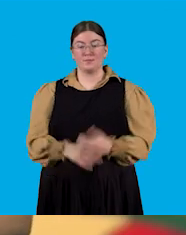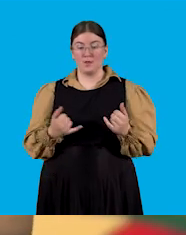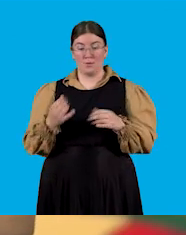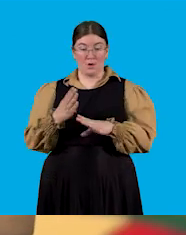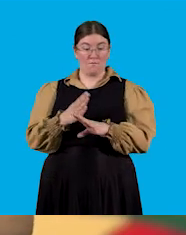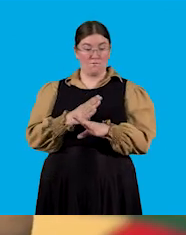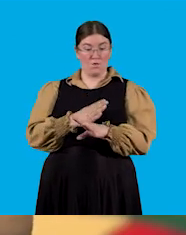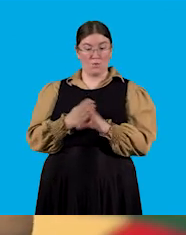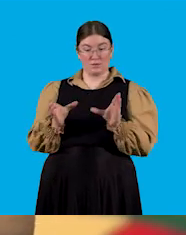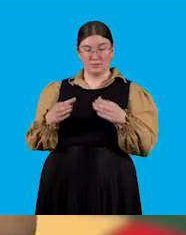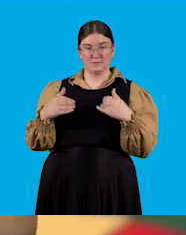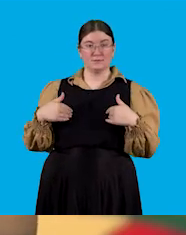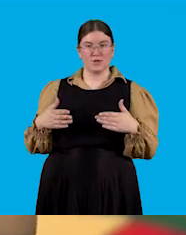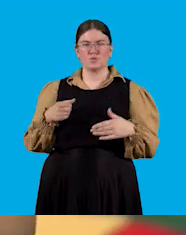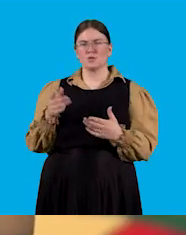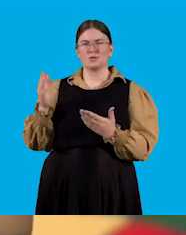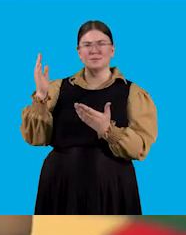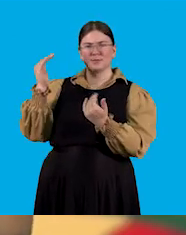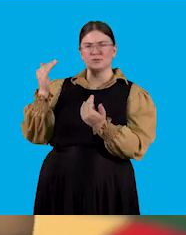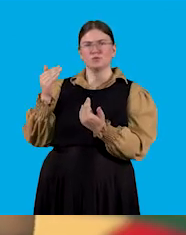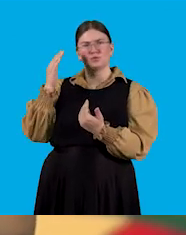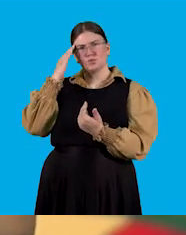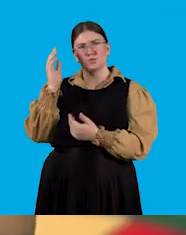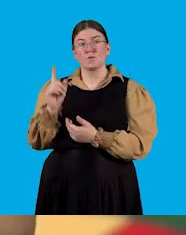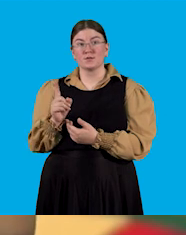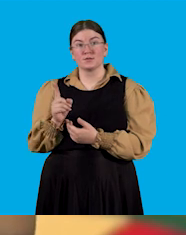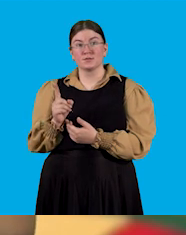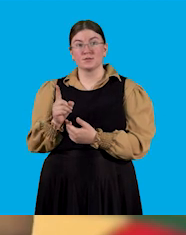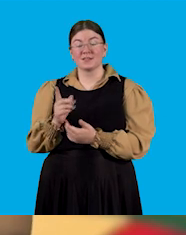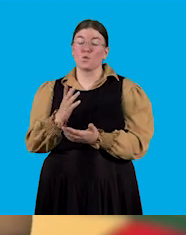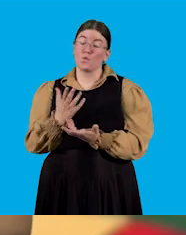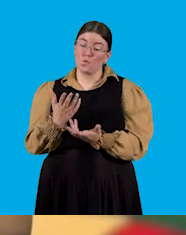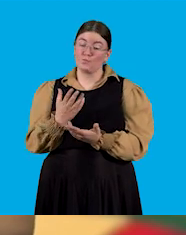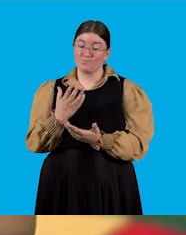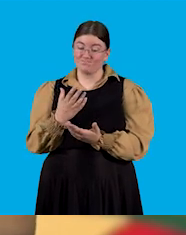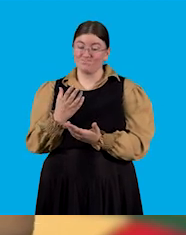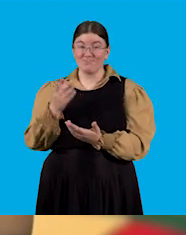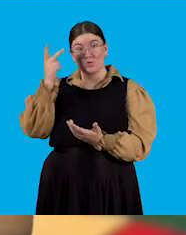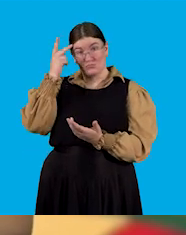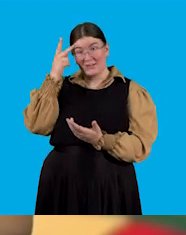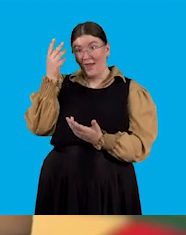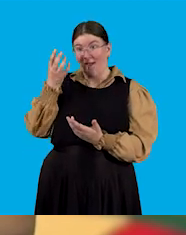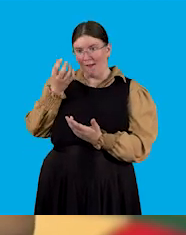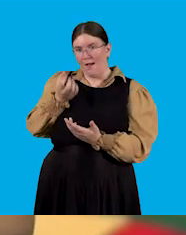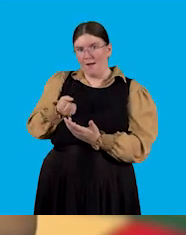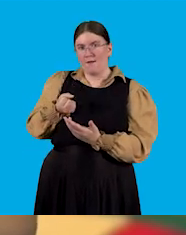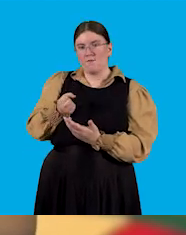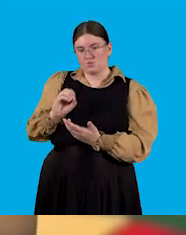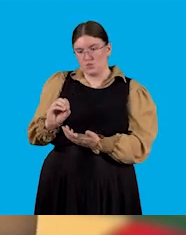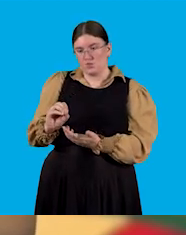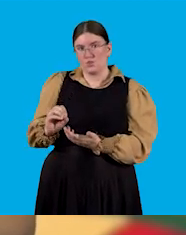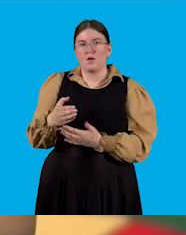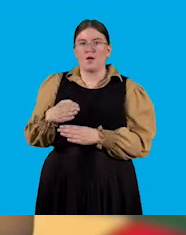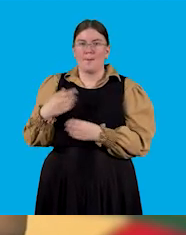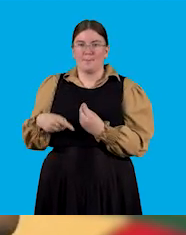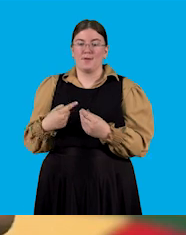Now, before we start this lesson, you are expected to know or have some knowledge of or on the